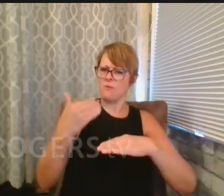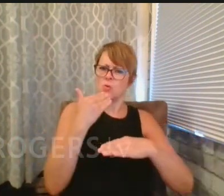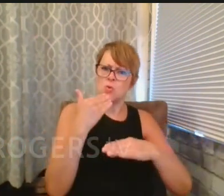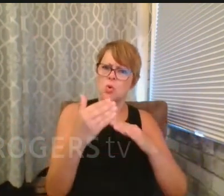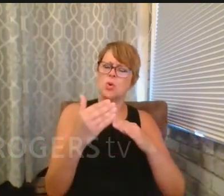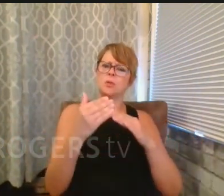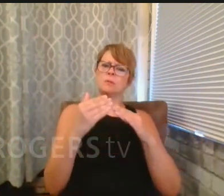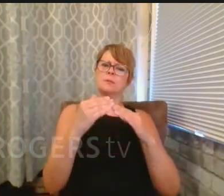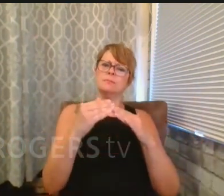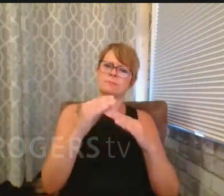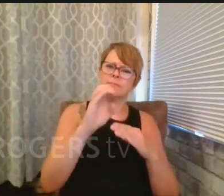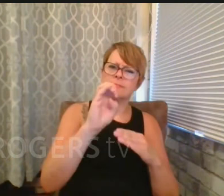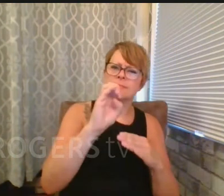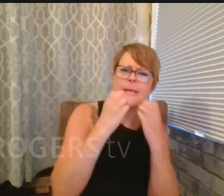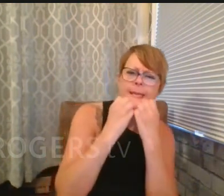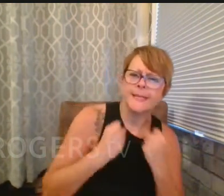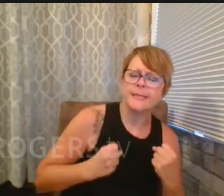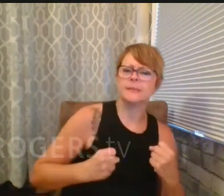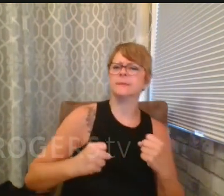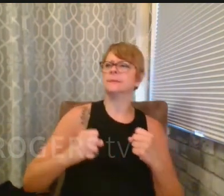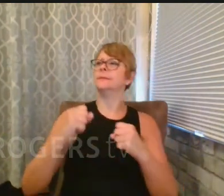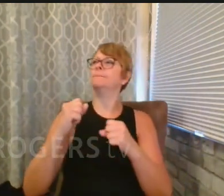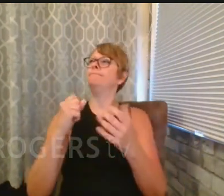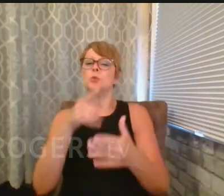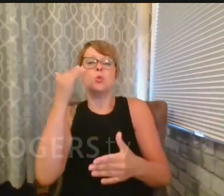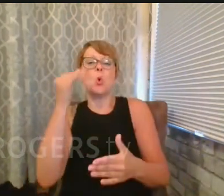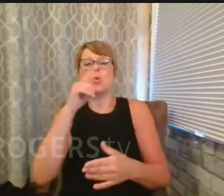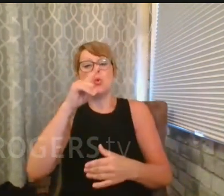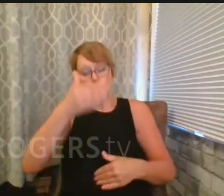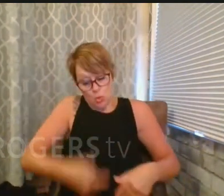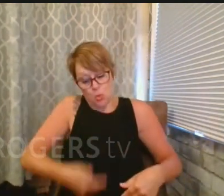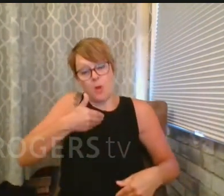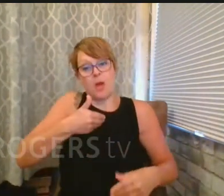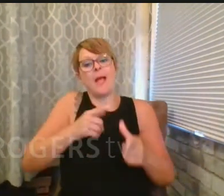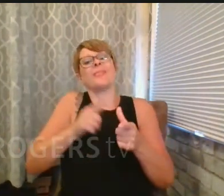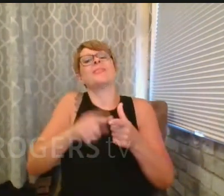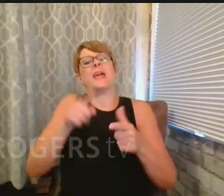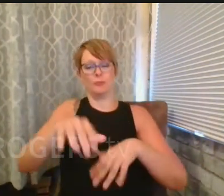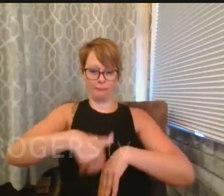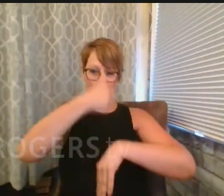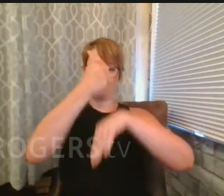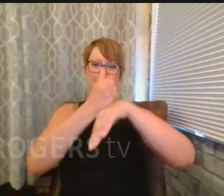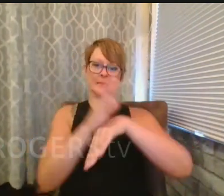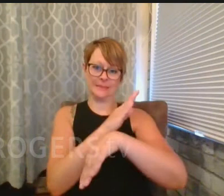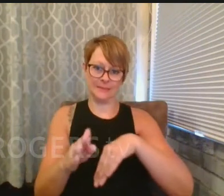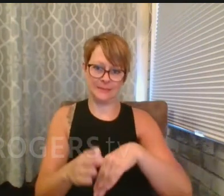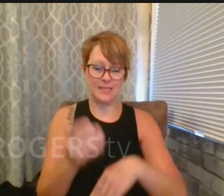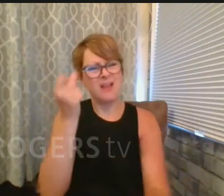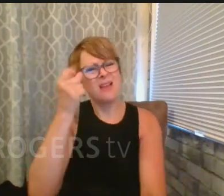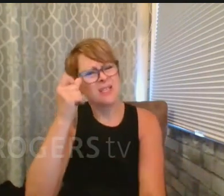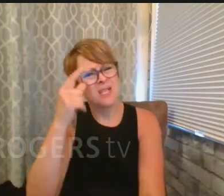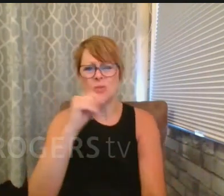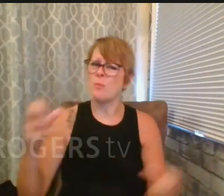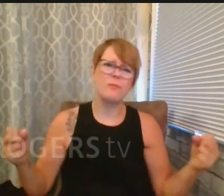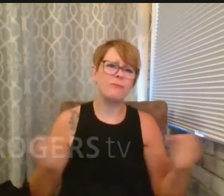elements. And then when you know yourself, you can go from there. Now, don't be afraid to ask for